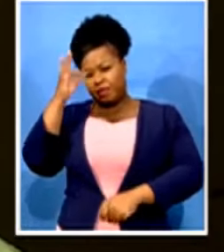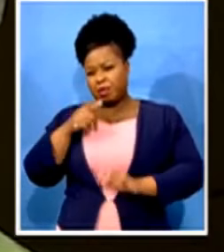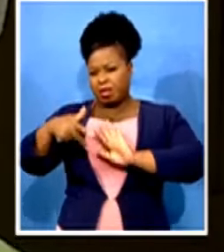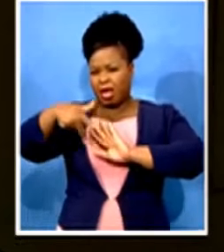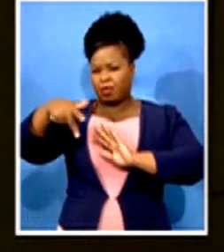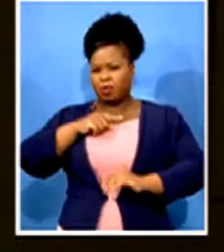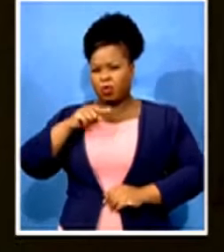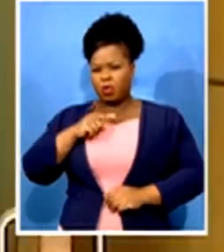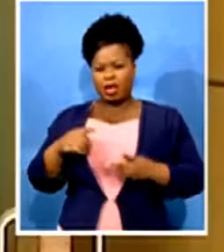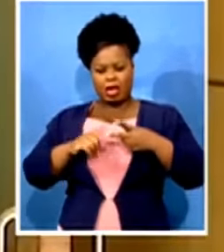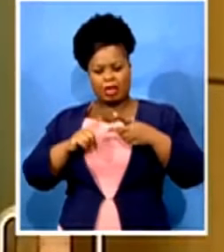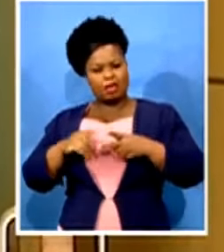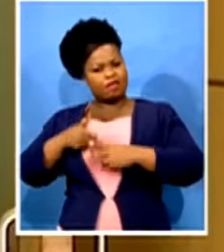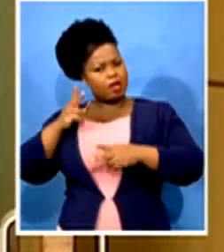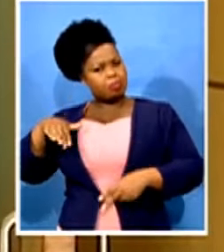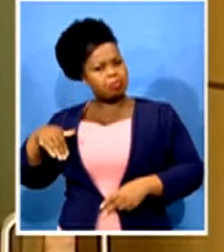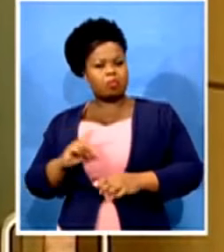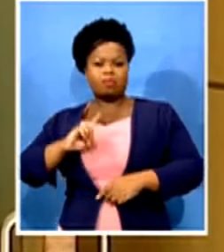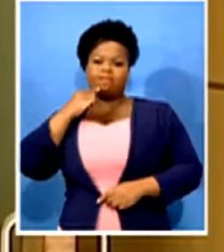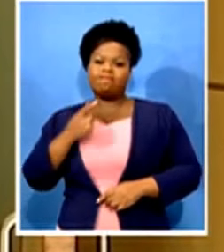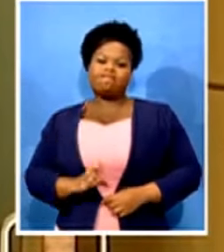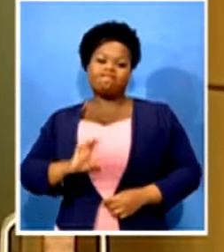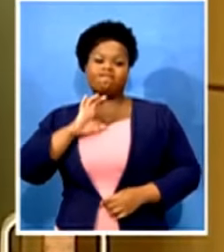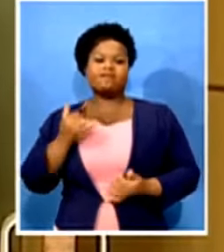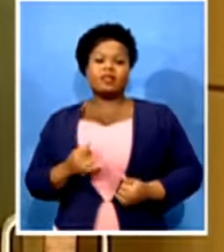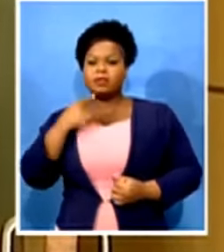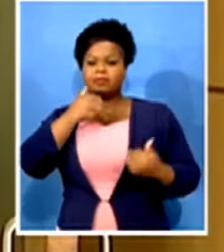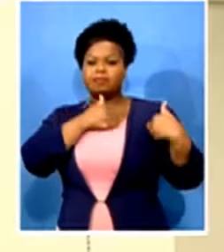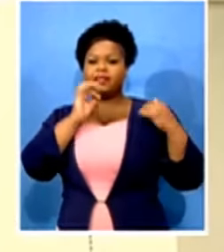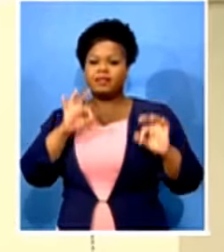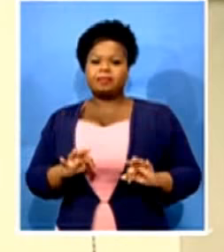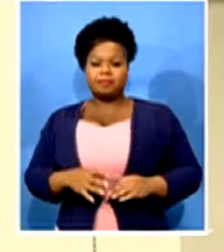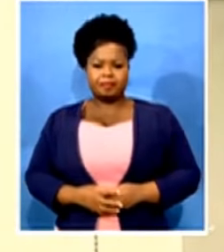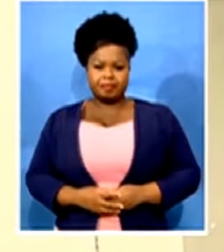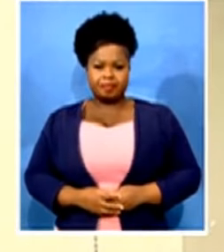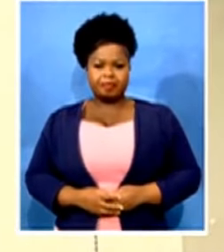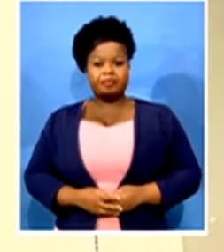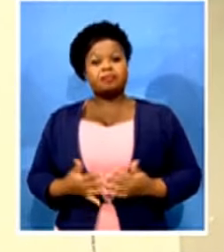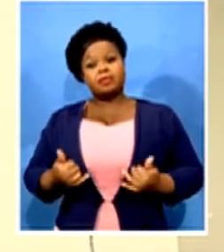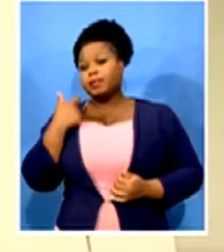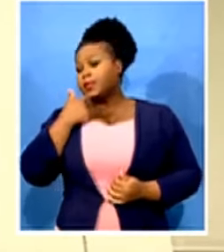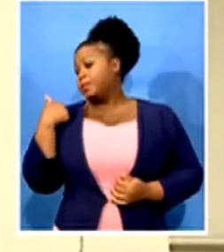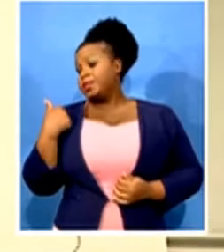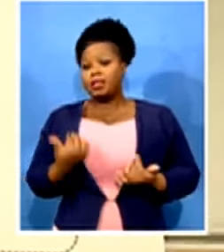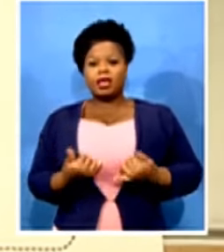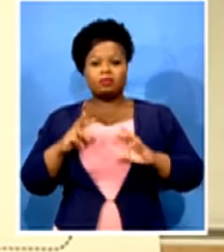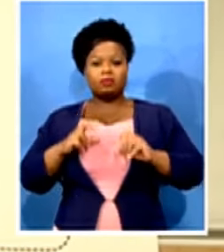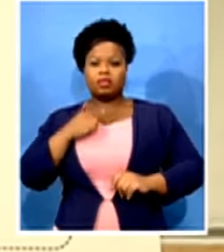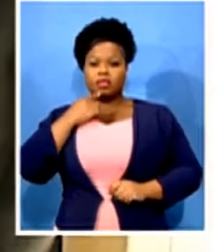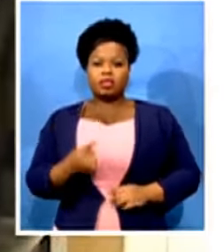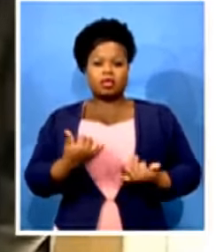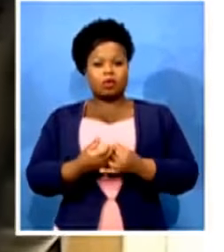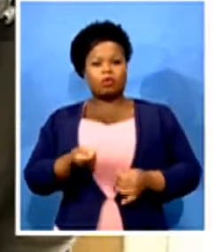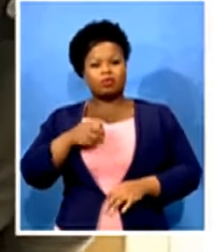says it is confident of its safety and efficacy. A recent survey indicates that almost 80% of Indians are willing to